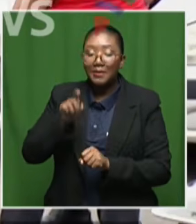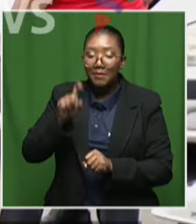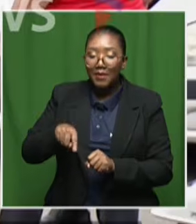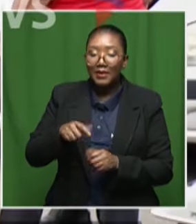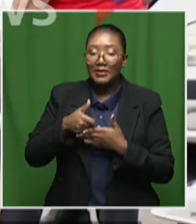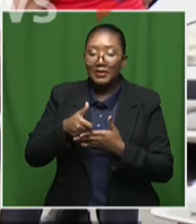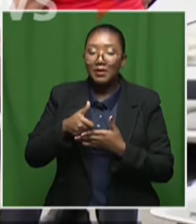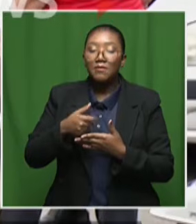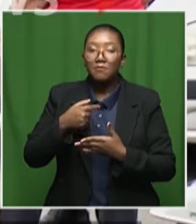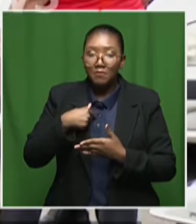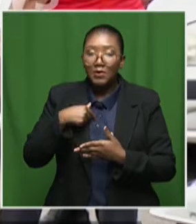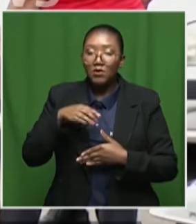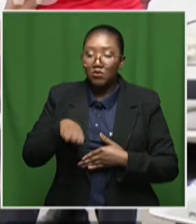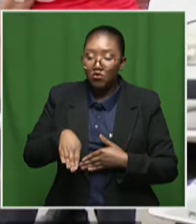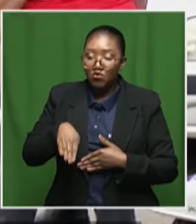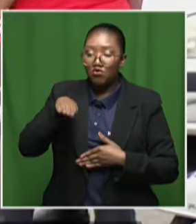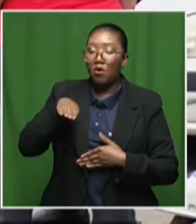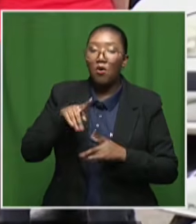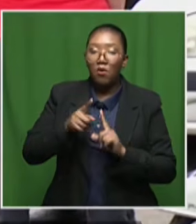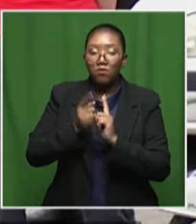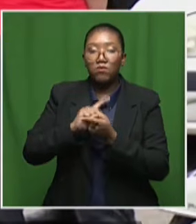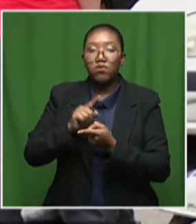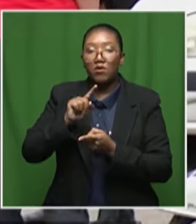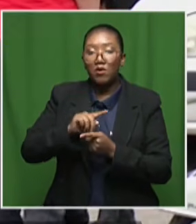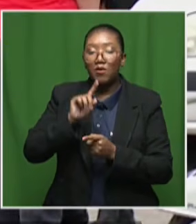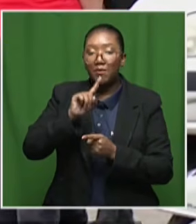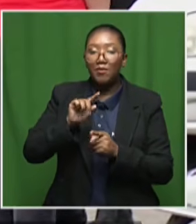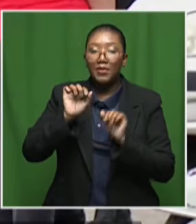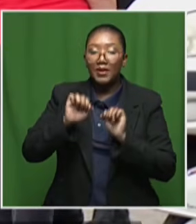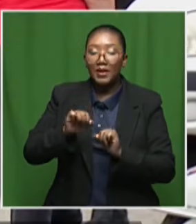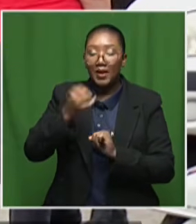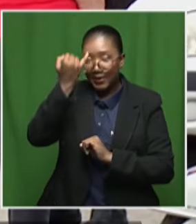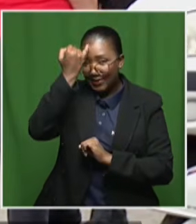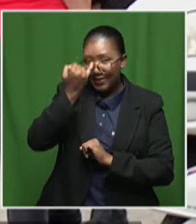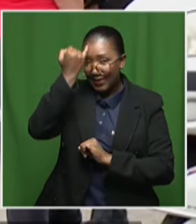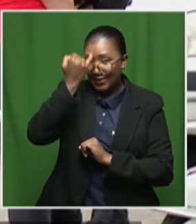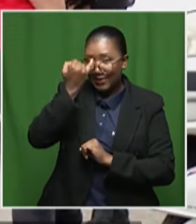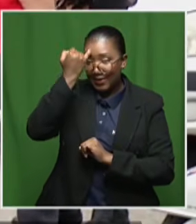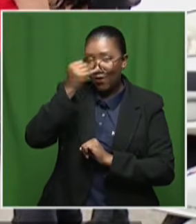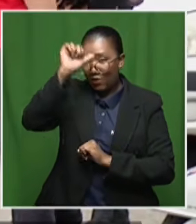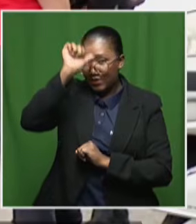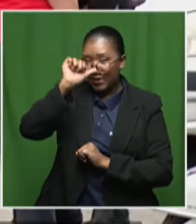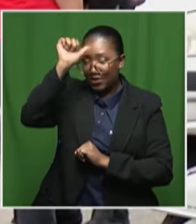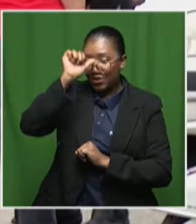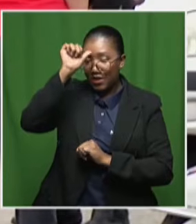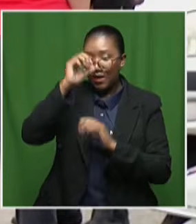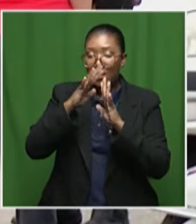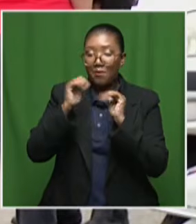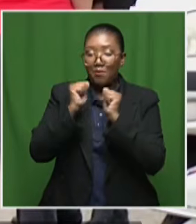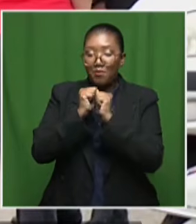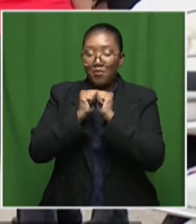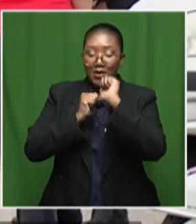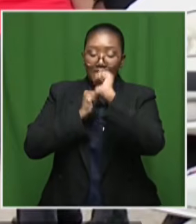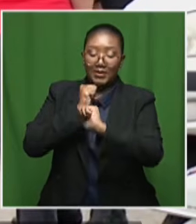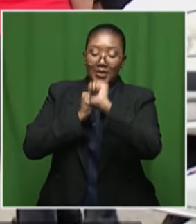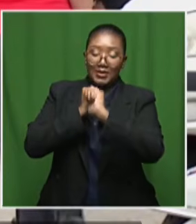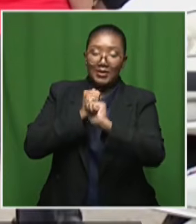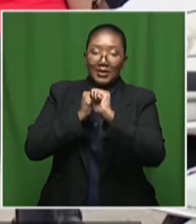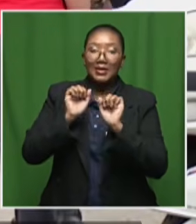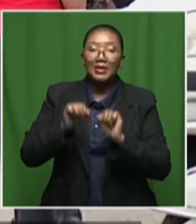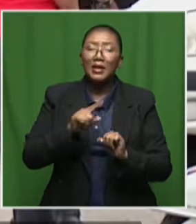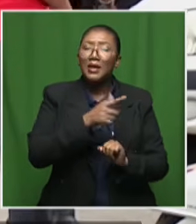a little bit bigger so that he can also go for a surgery. But let's speak to the mother about this condition that this little boy has been living with since he